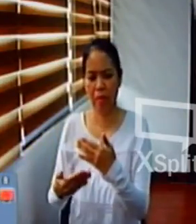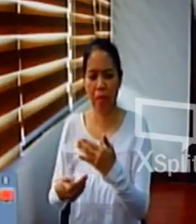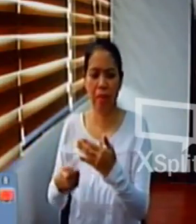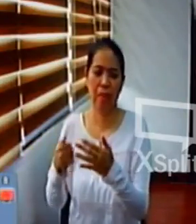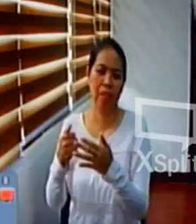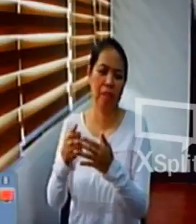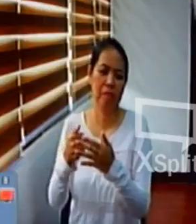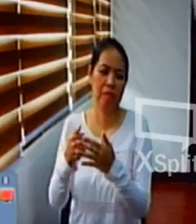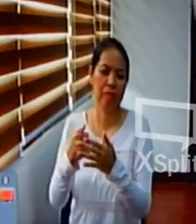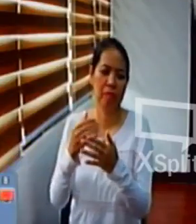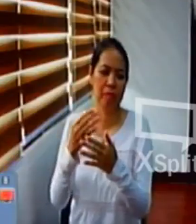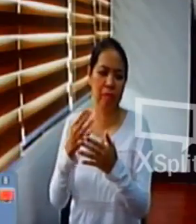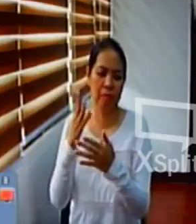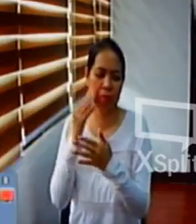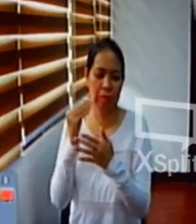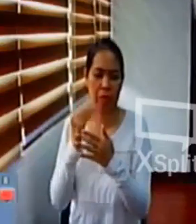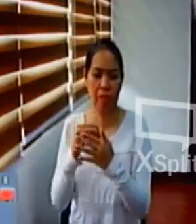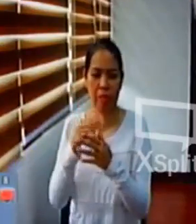last.